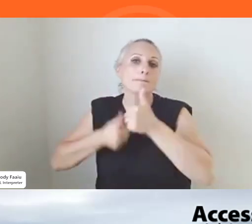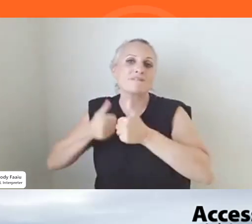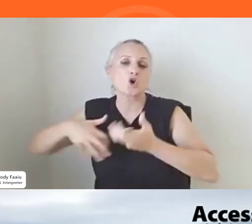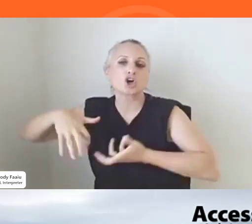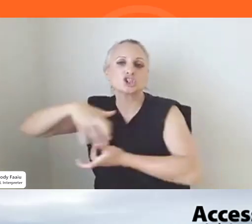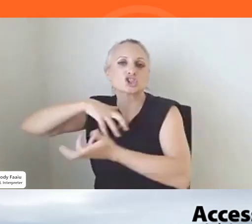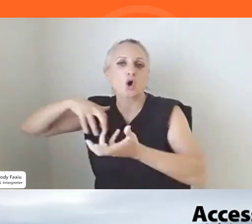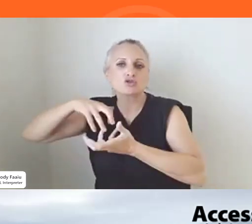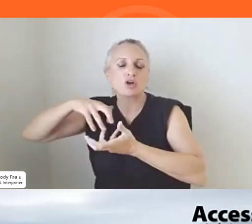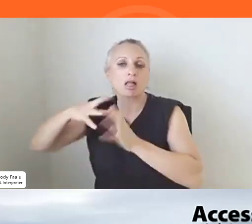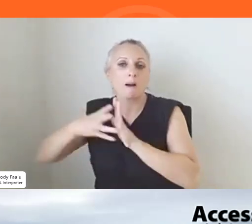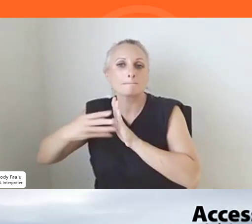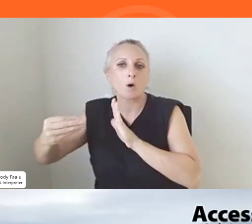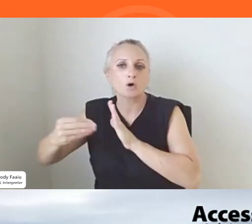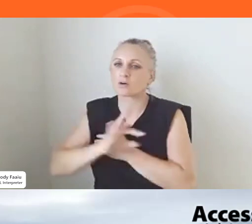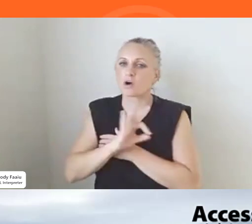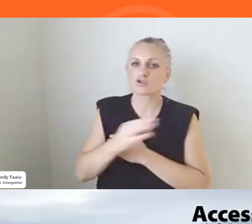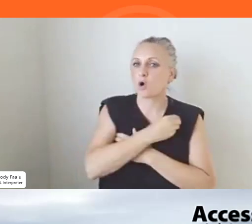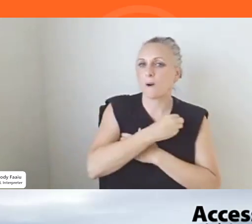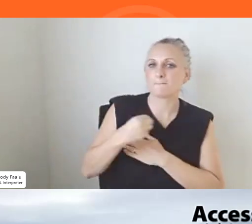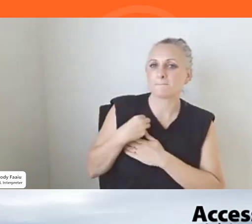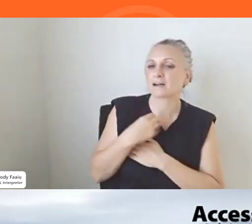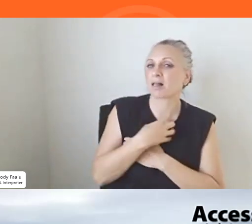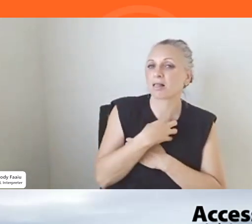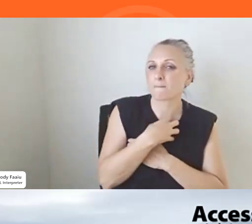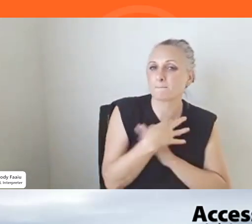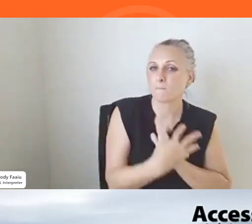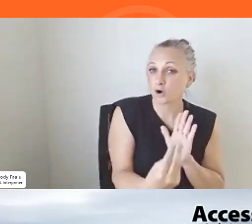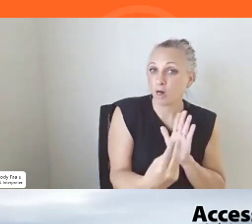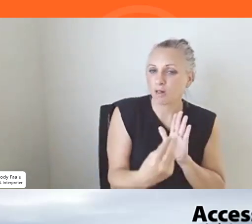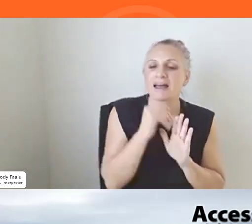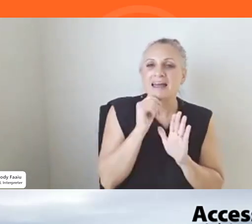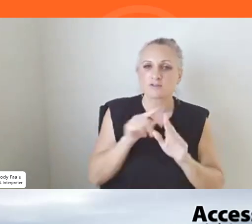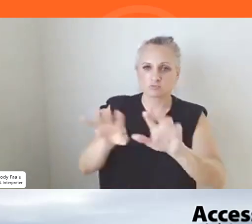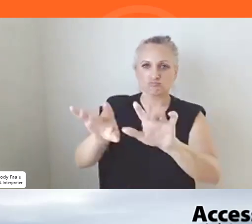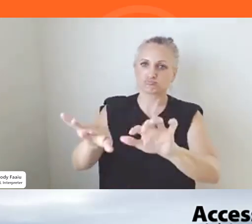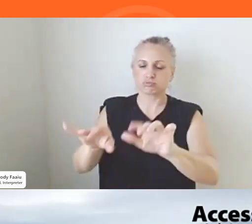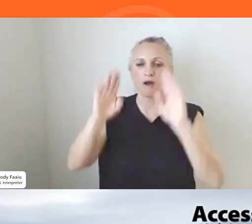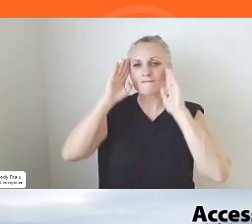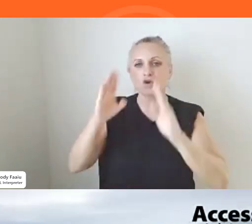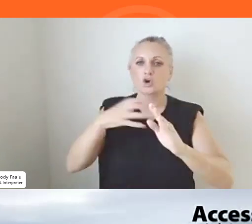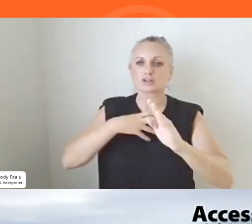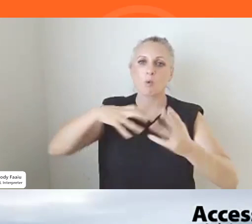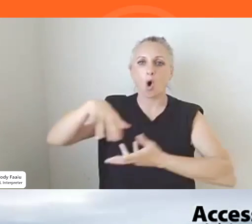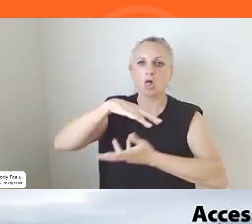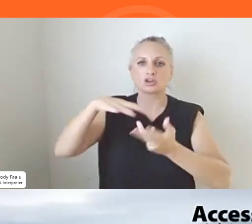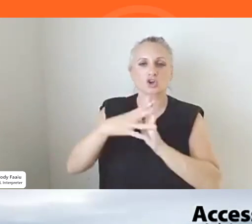model, it actually does a pretty good job after that. If you say focus more on the social model, it will tell you exactly why that's better than the